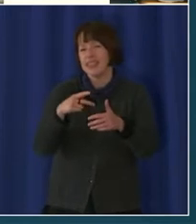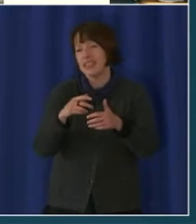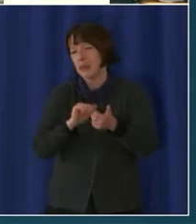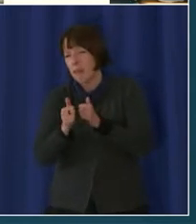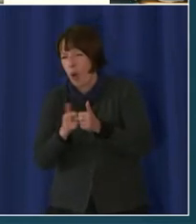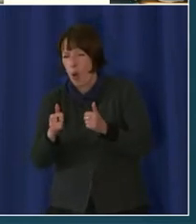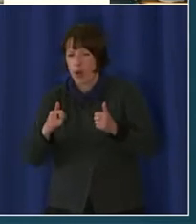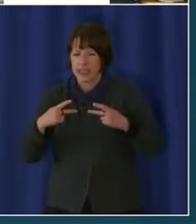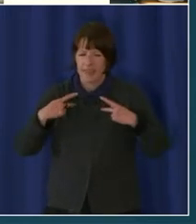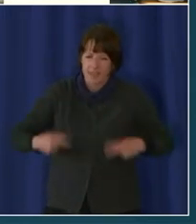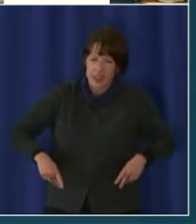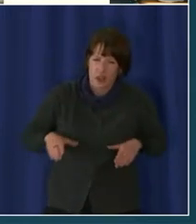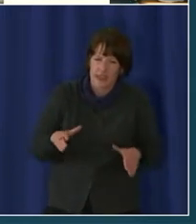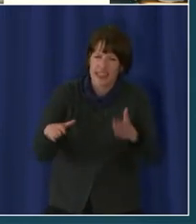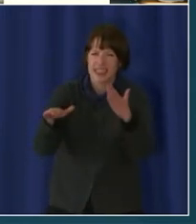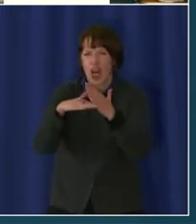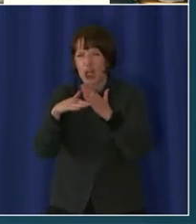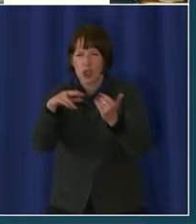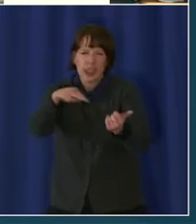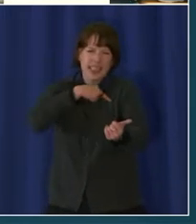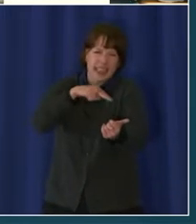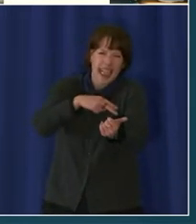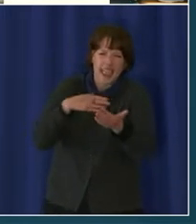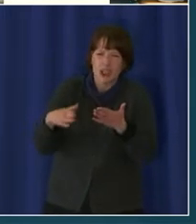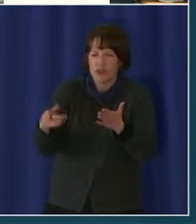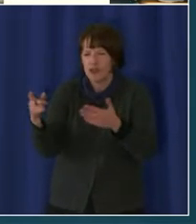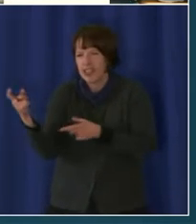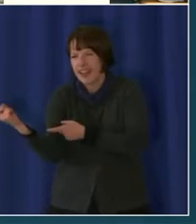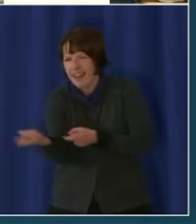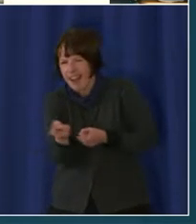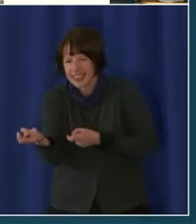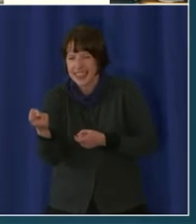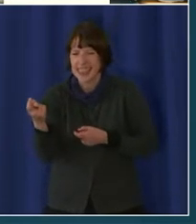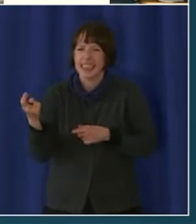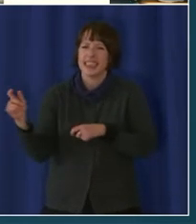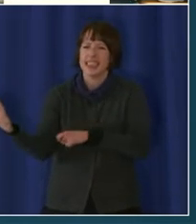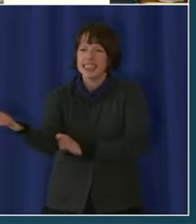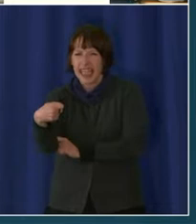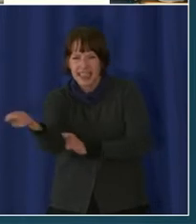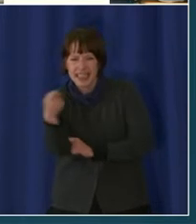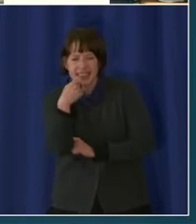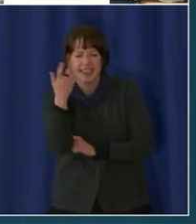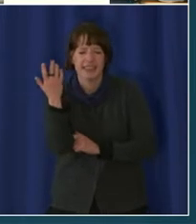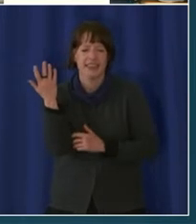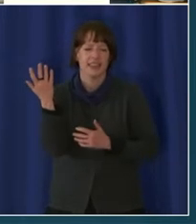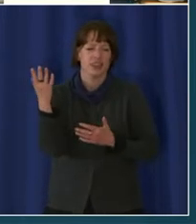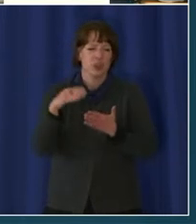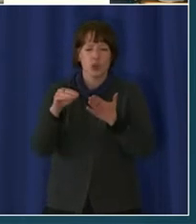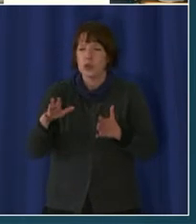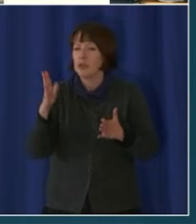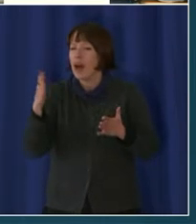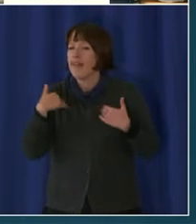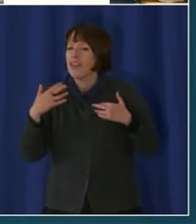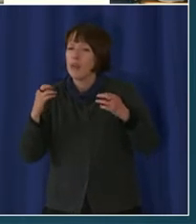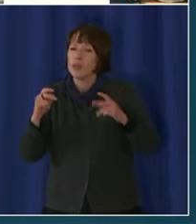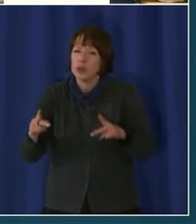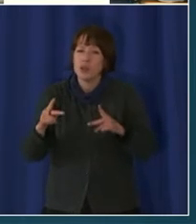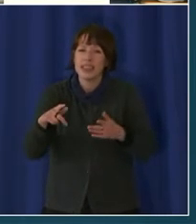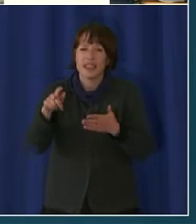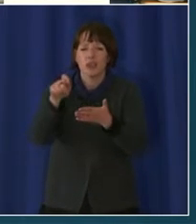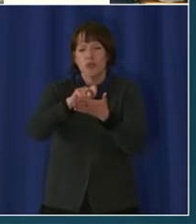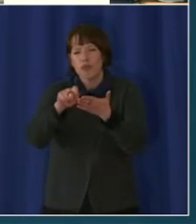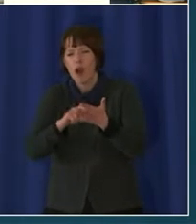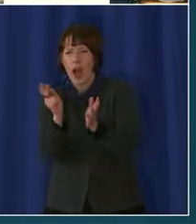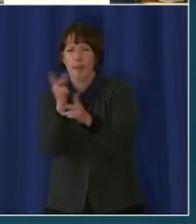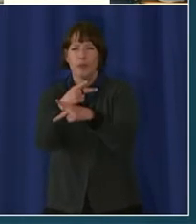physical activities, soccer, dance, street hockey, tennis. Students will have the opportunity at some sites to be able to write